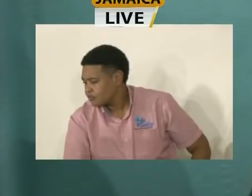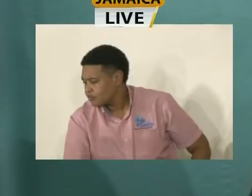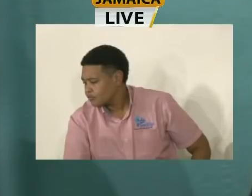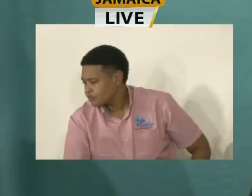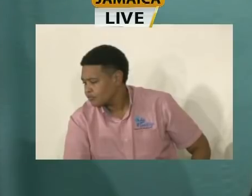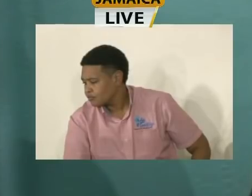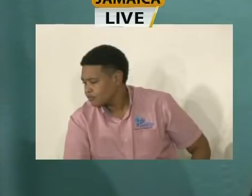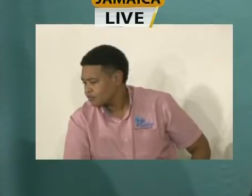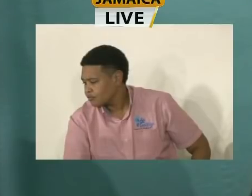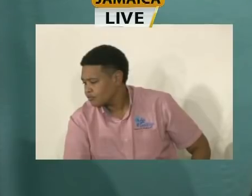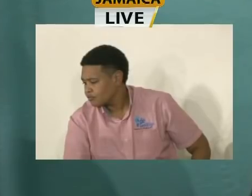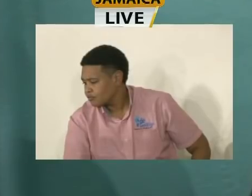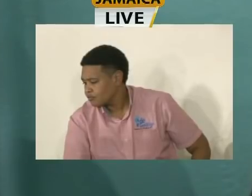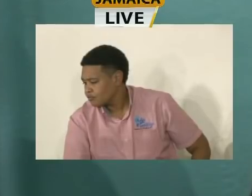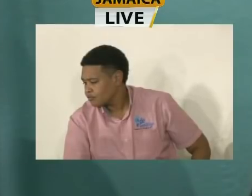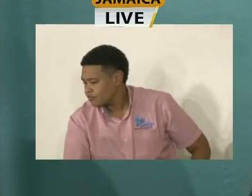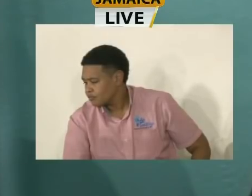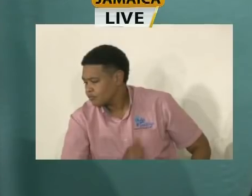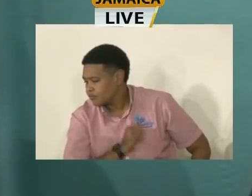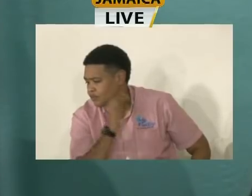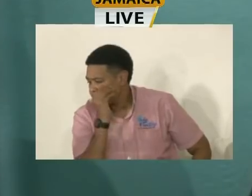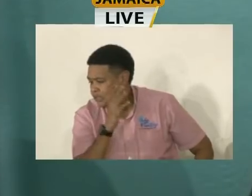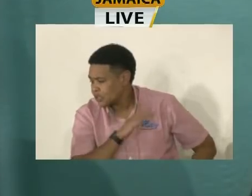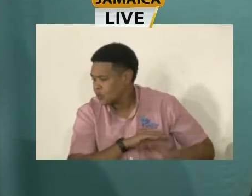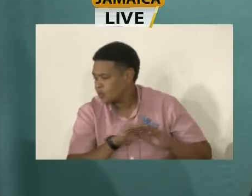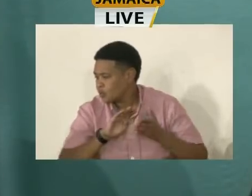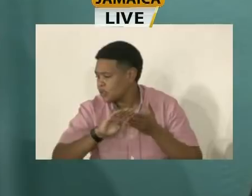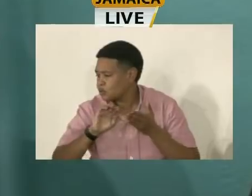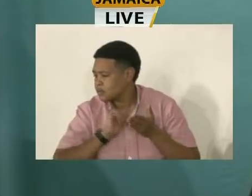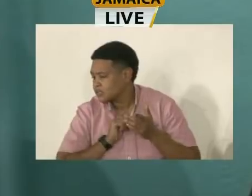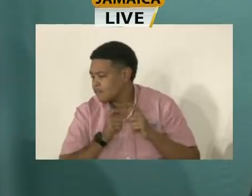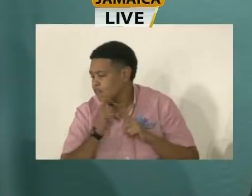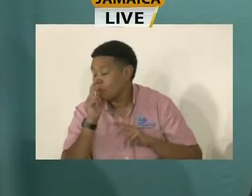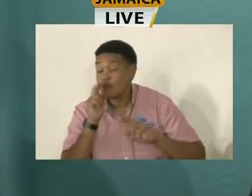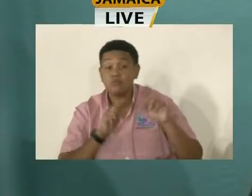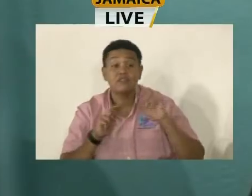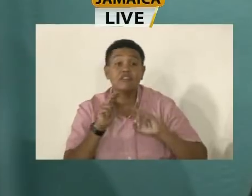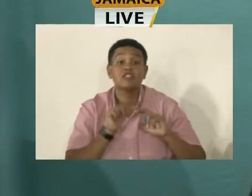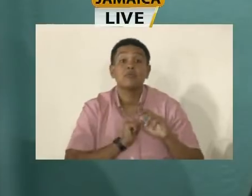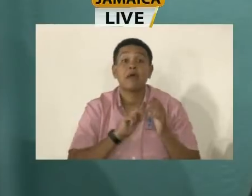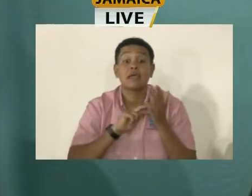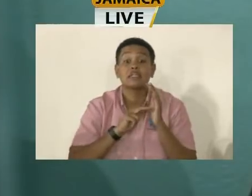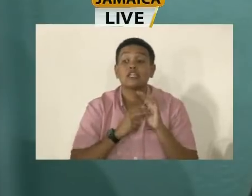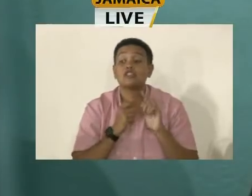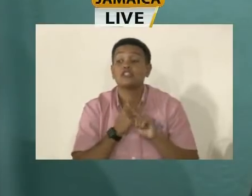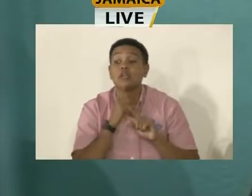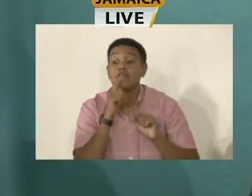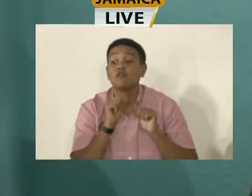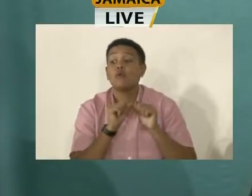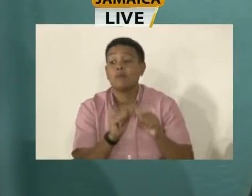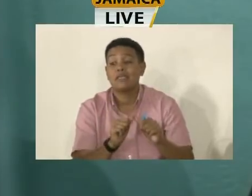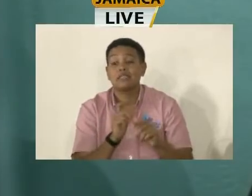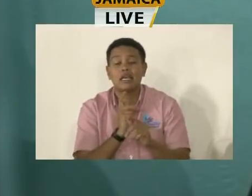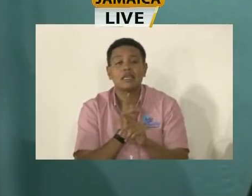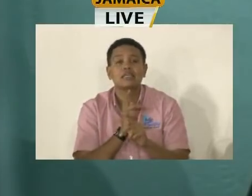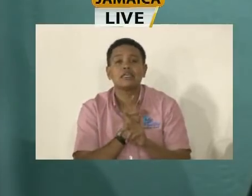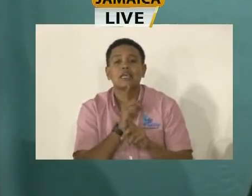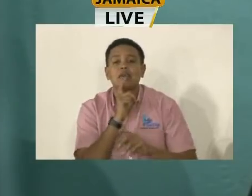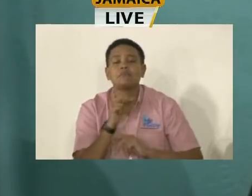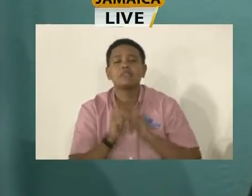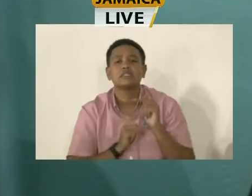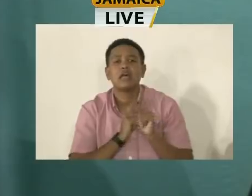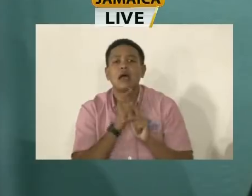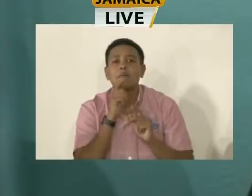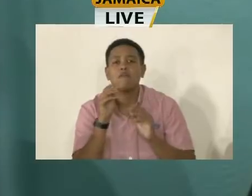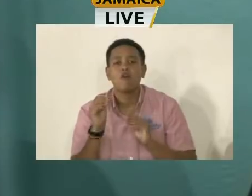the observations. It is my intention to maintain the sort of